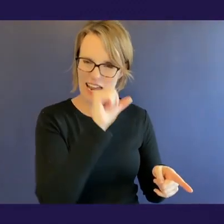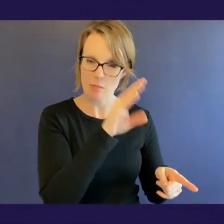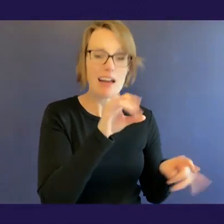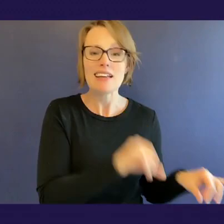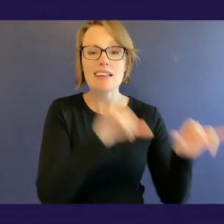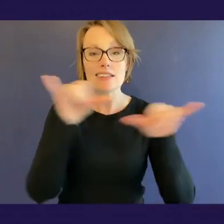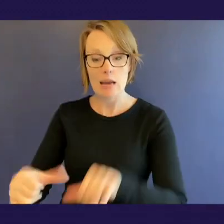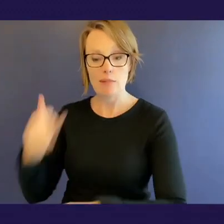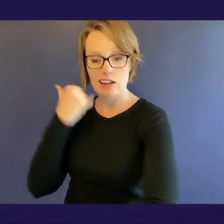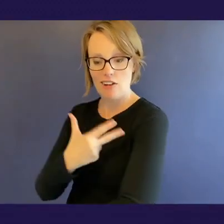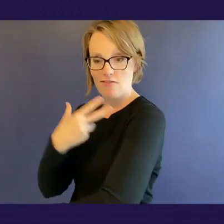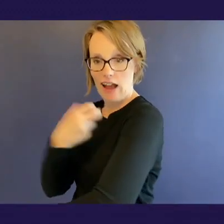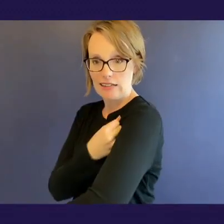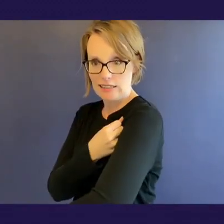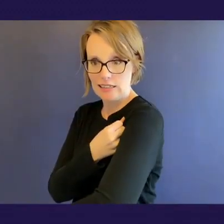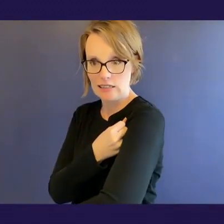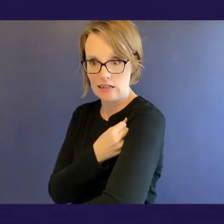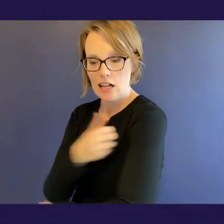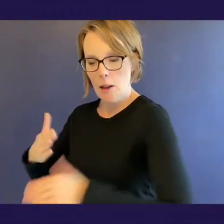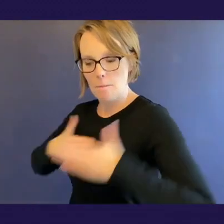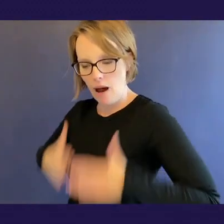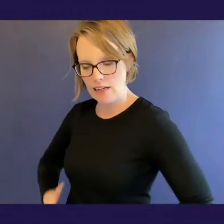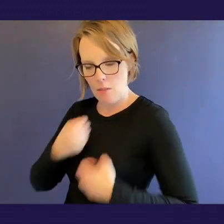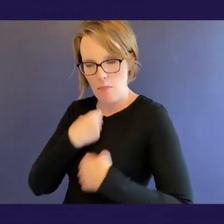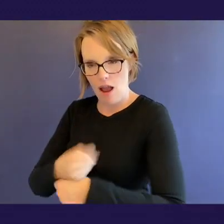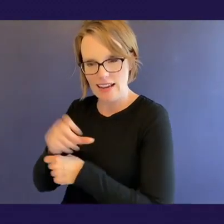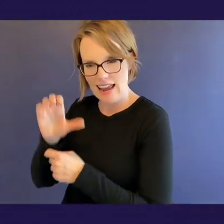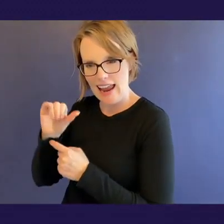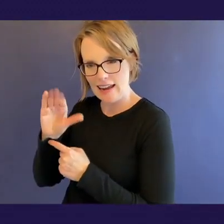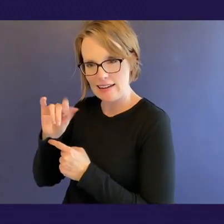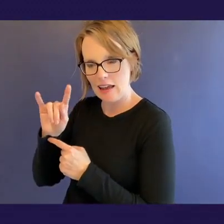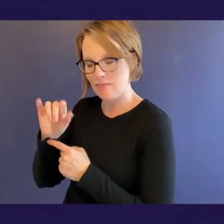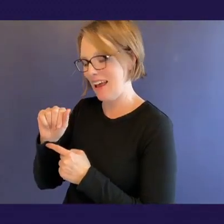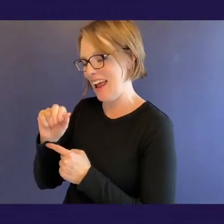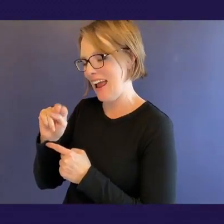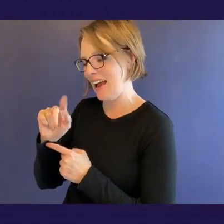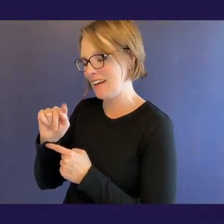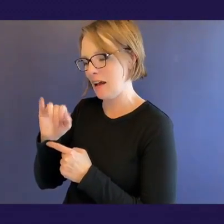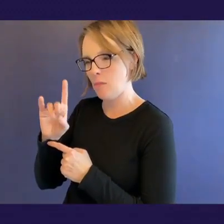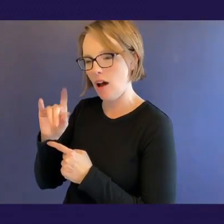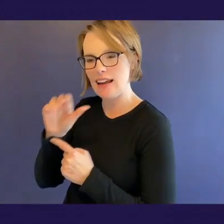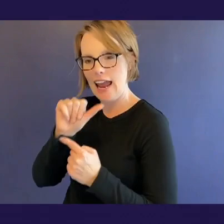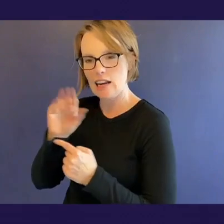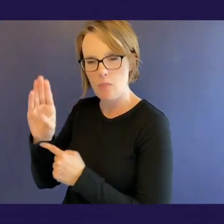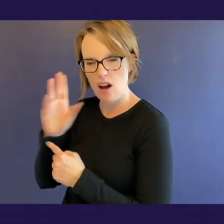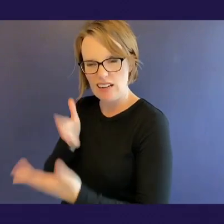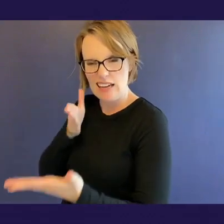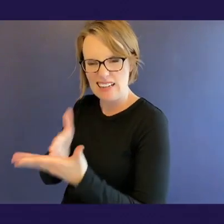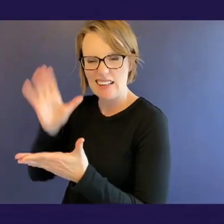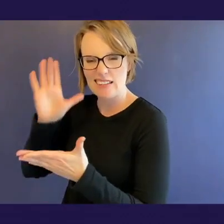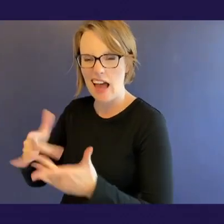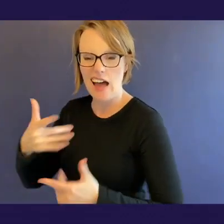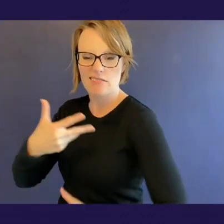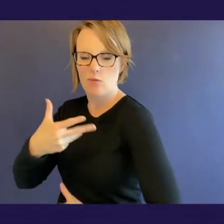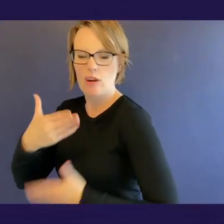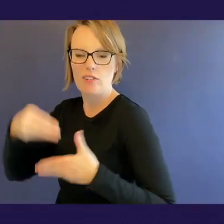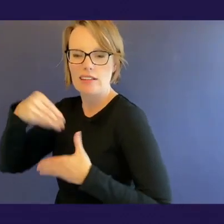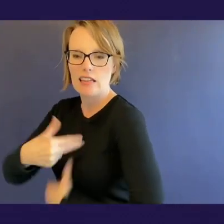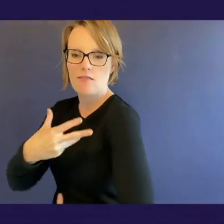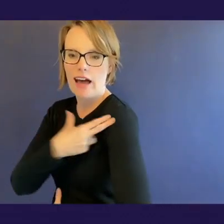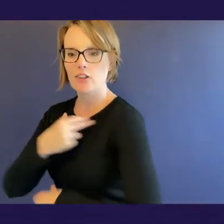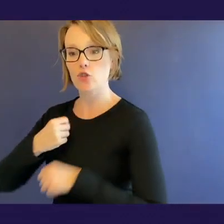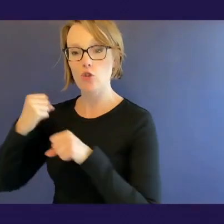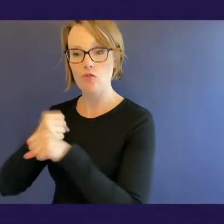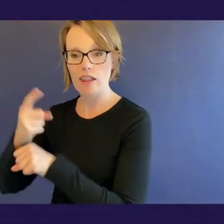build antibodies when we receive a vaccine. Like medical inoculations, the goal is